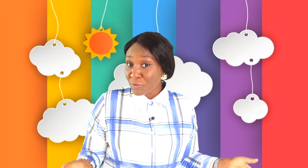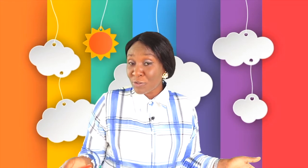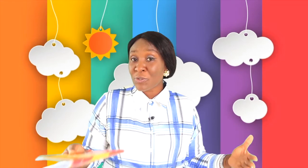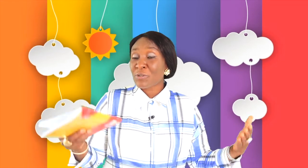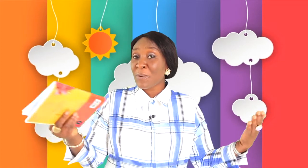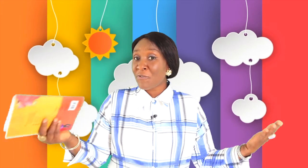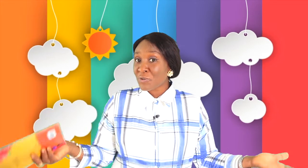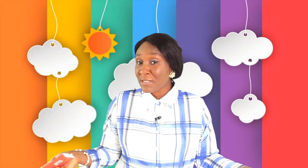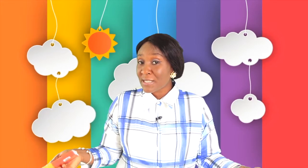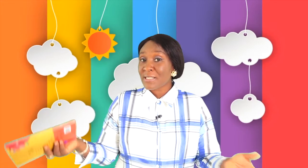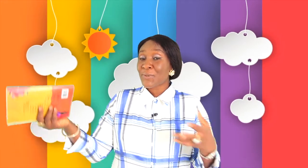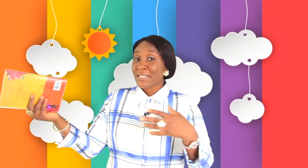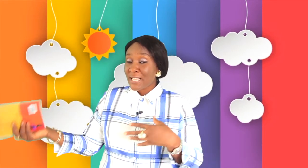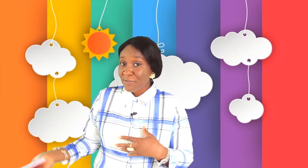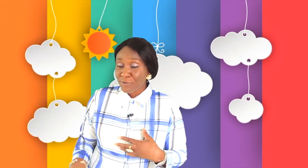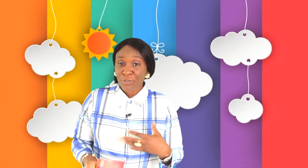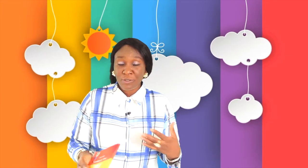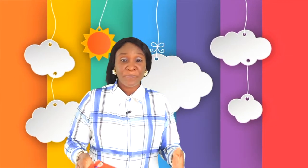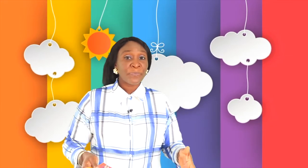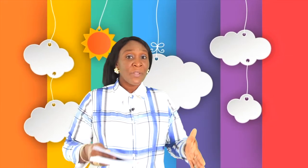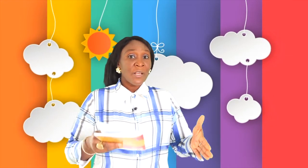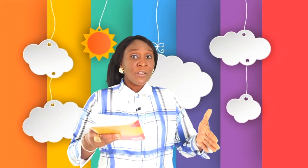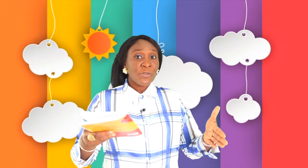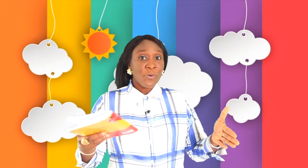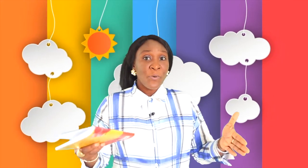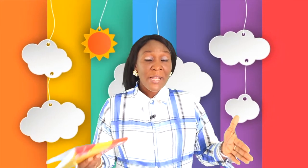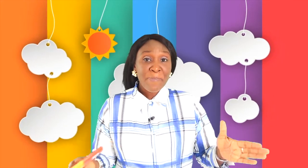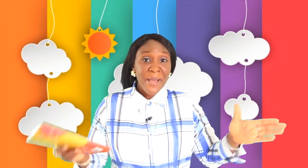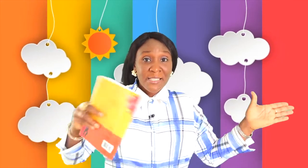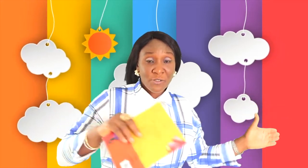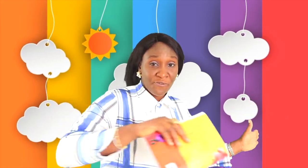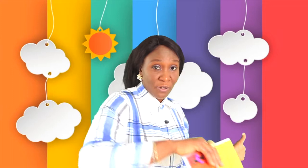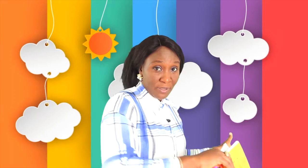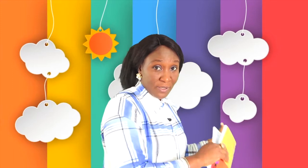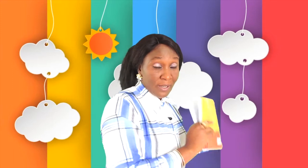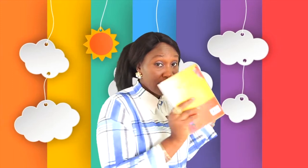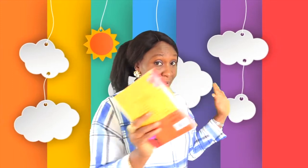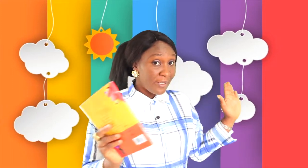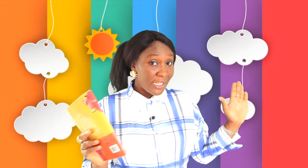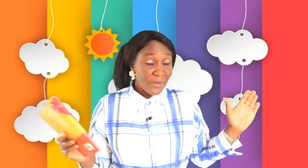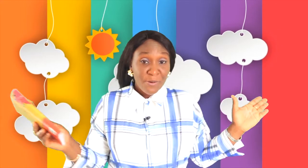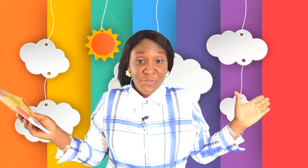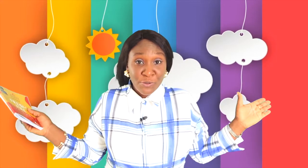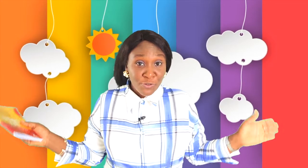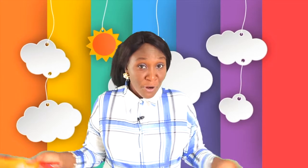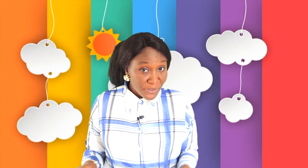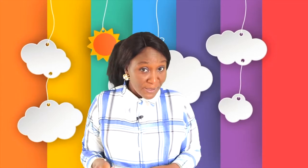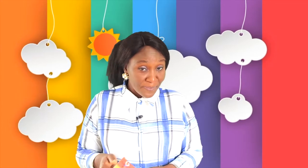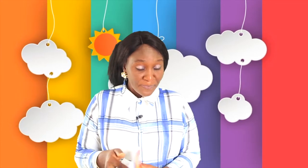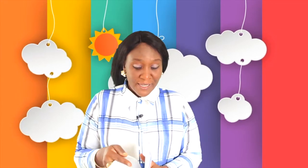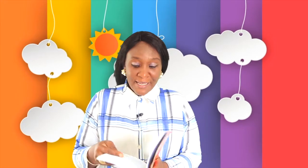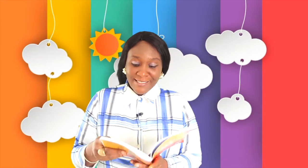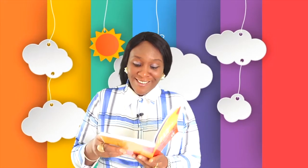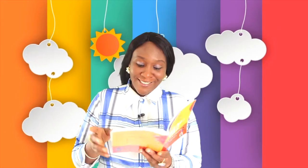for food. You know, we talked about photosynthesis when it's taking food. Good. So, but when it bends to follow the sun, it becomes